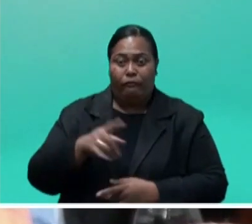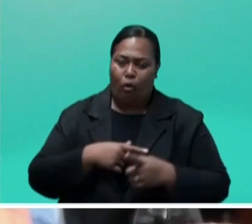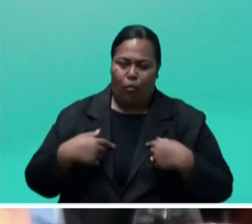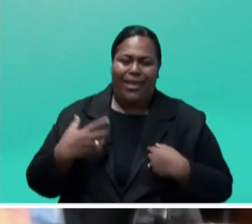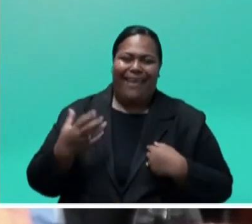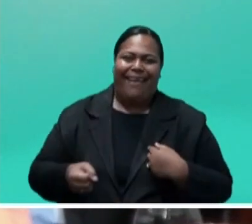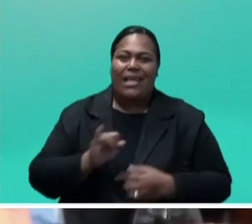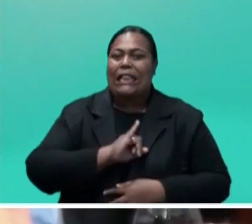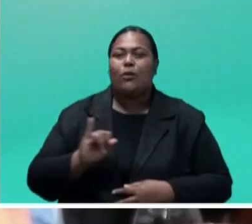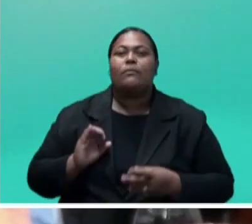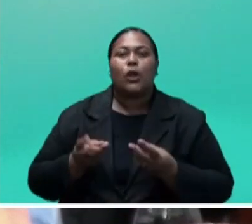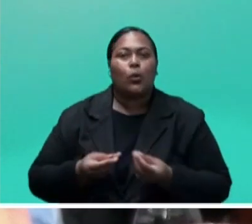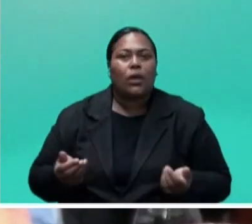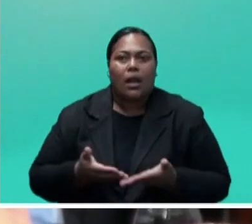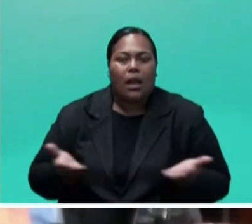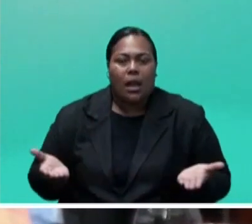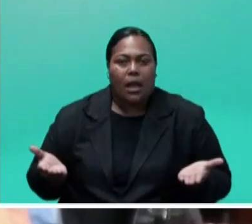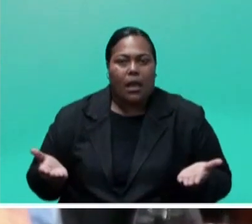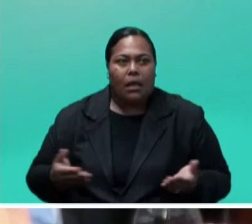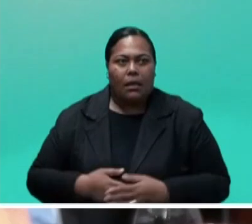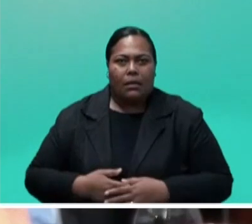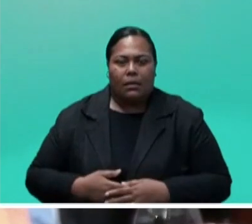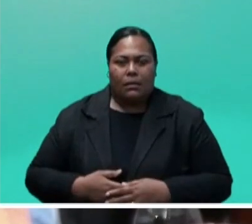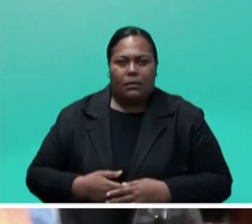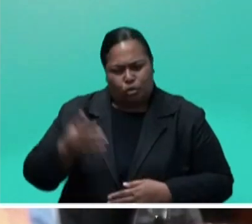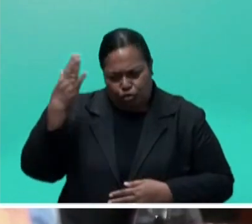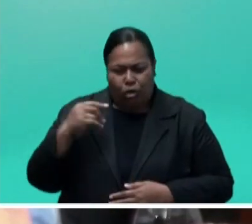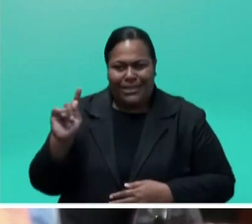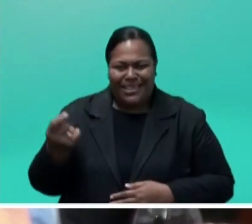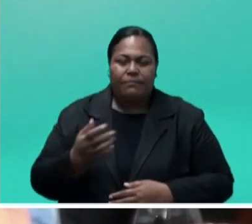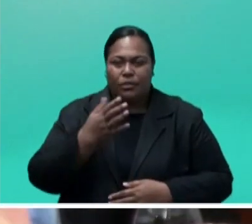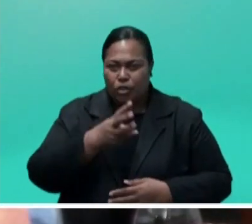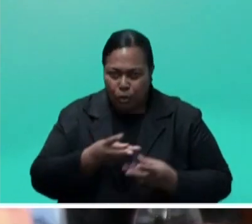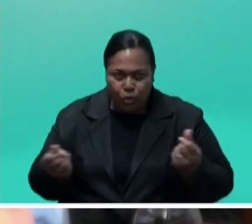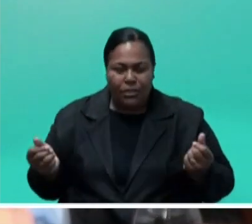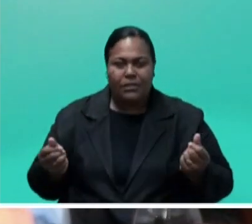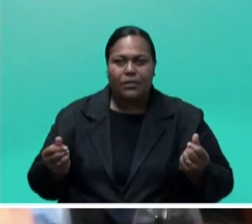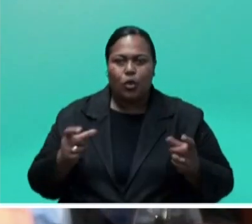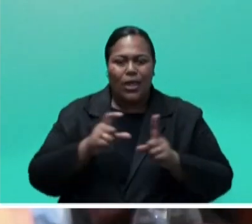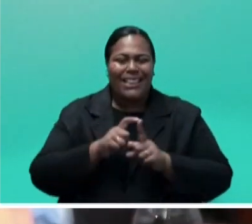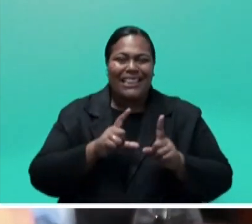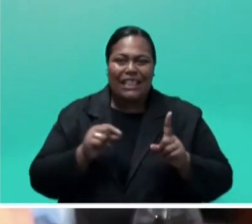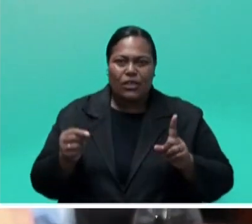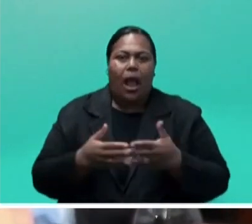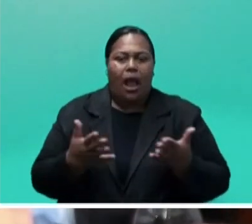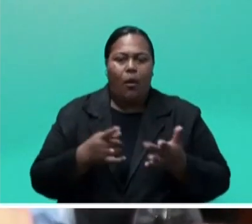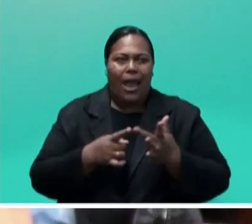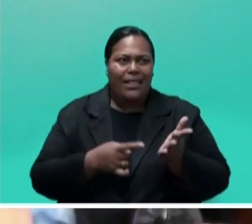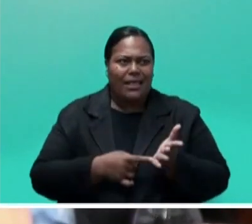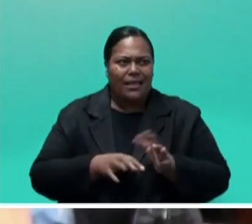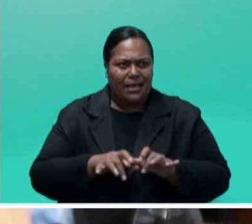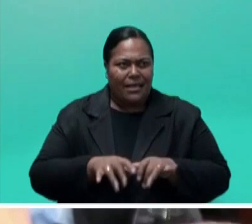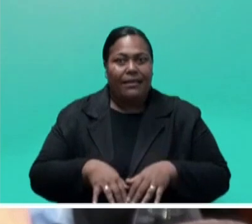solution in order to digitize that information. Honourable Pramila is complaining this is